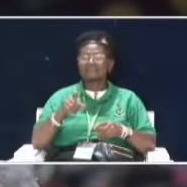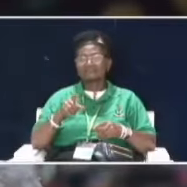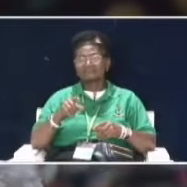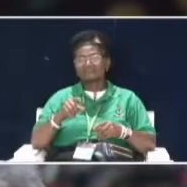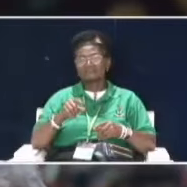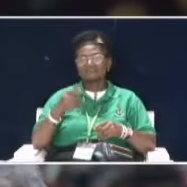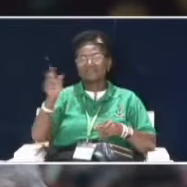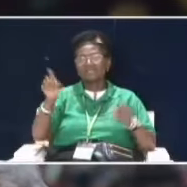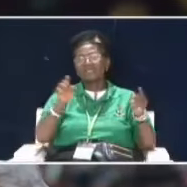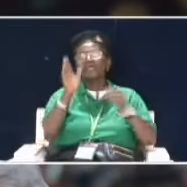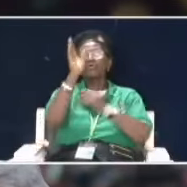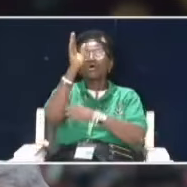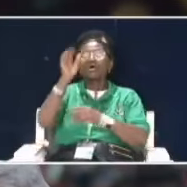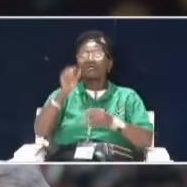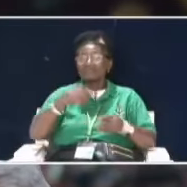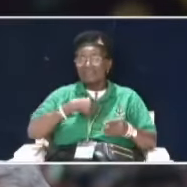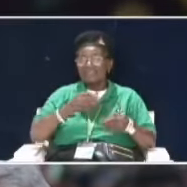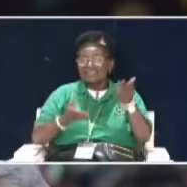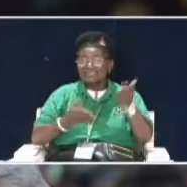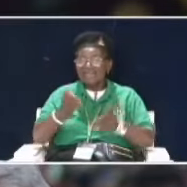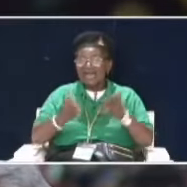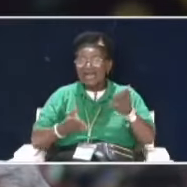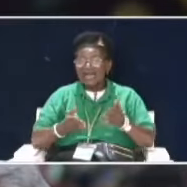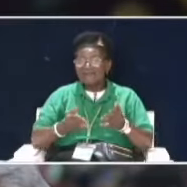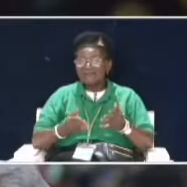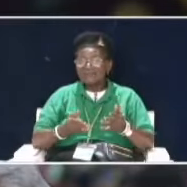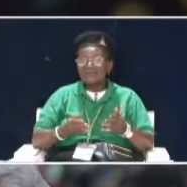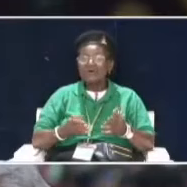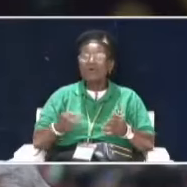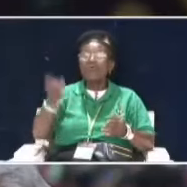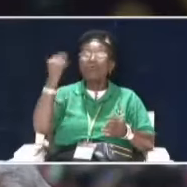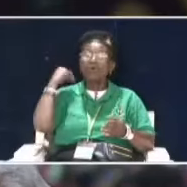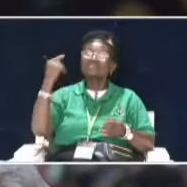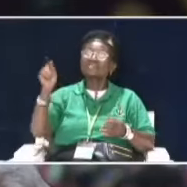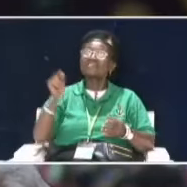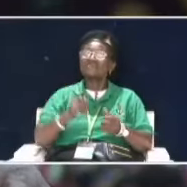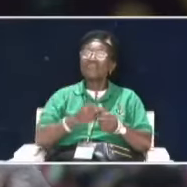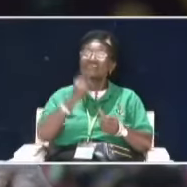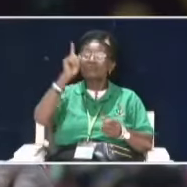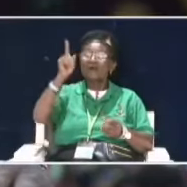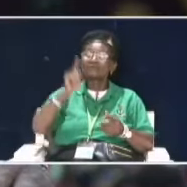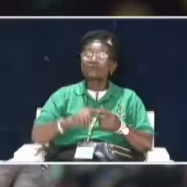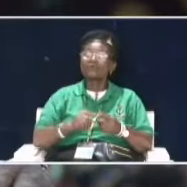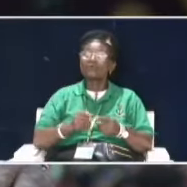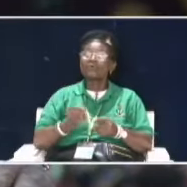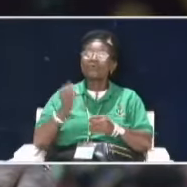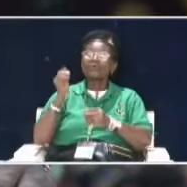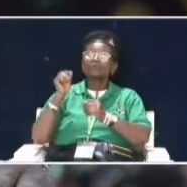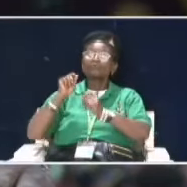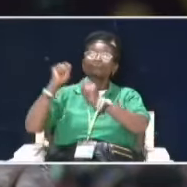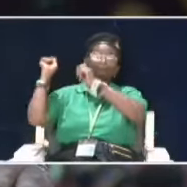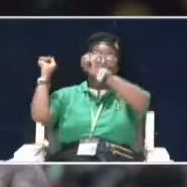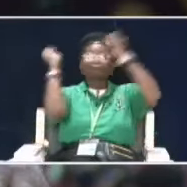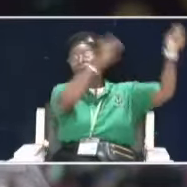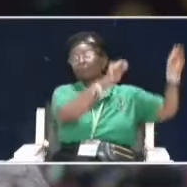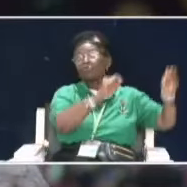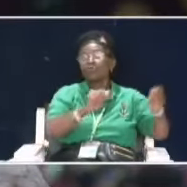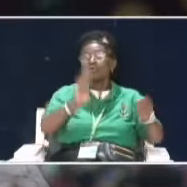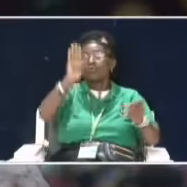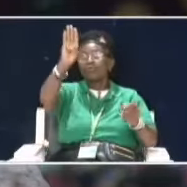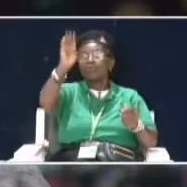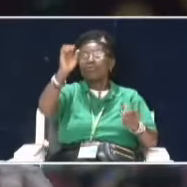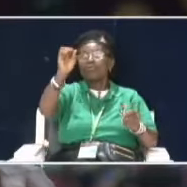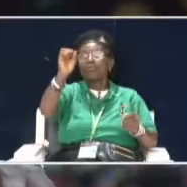the God I serve is the first one to throw bombs. You read the story, it will show you clearly